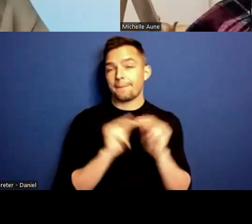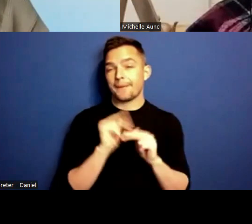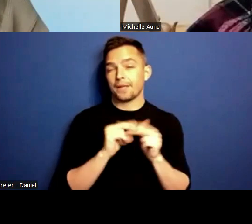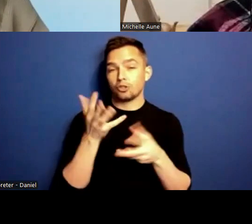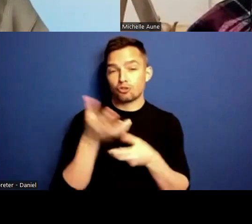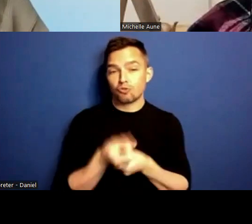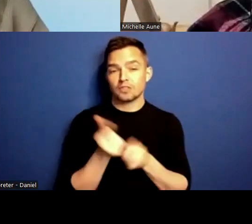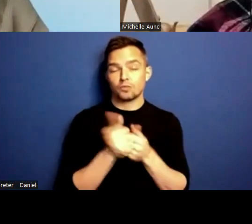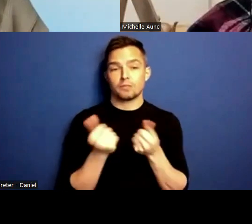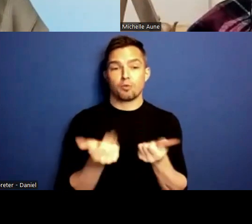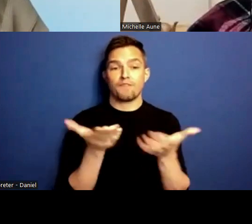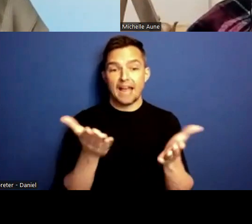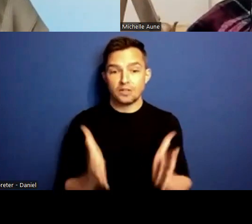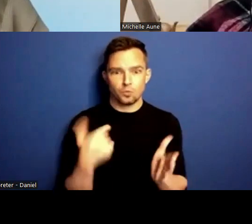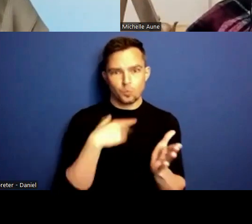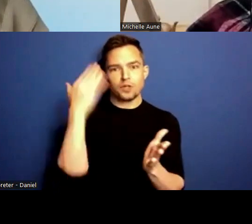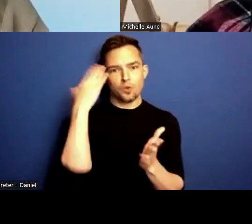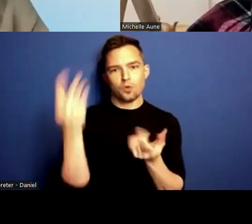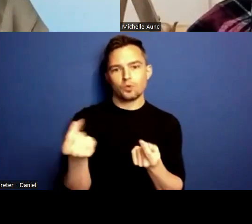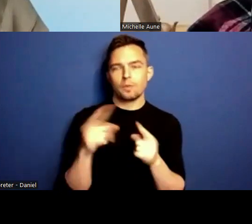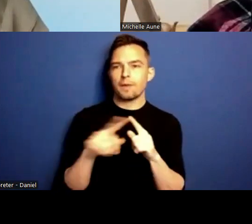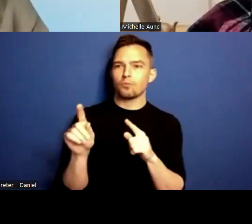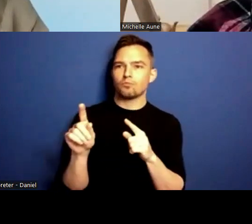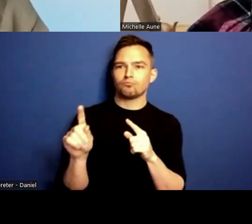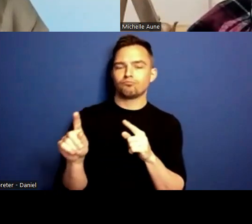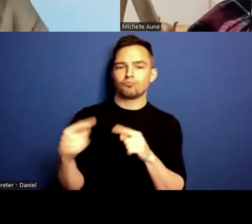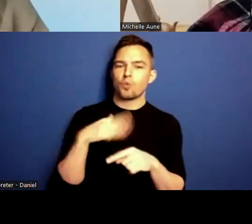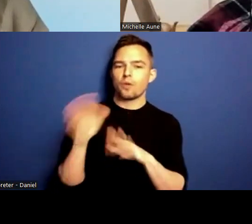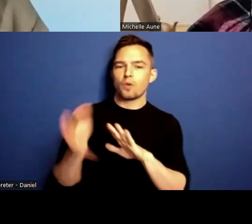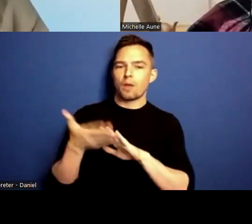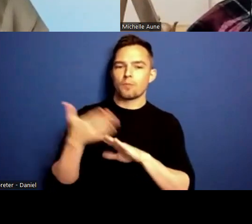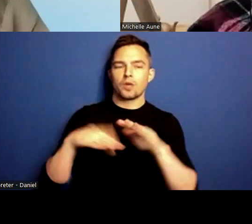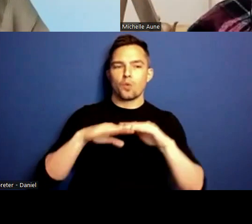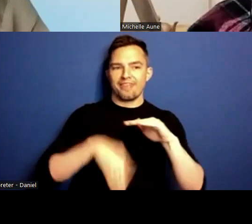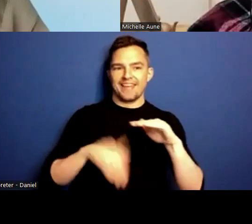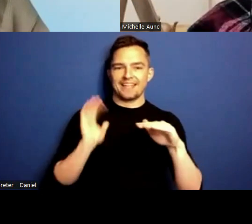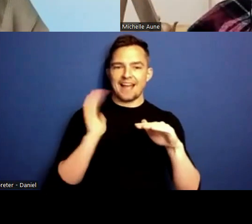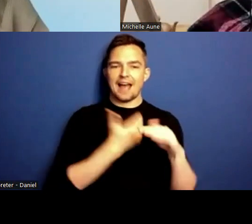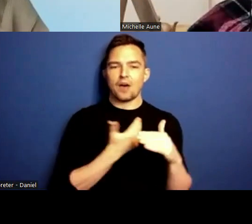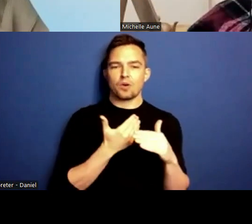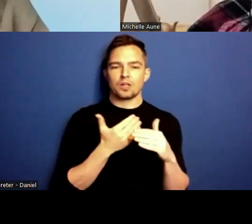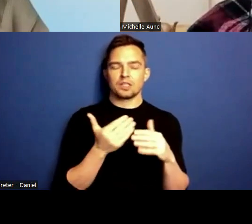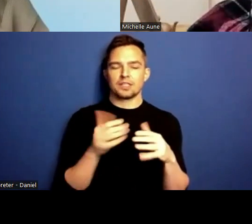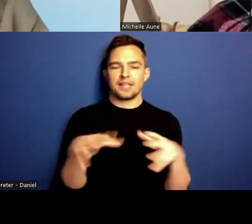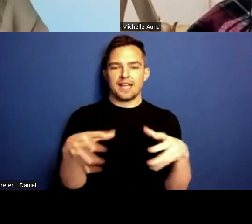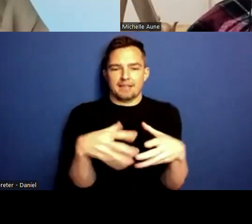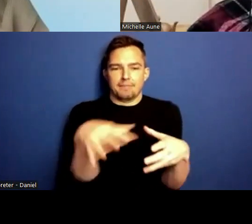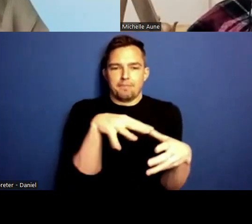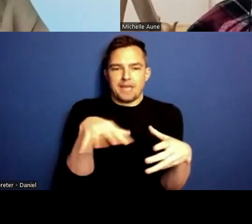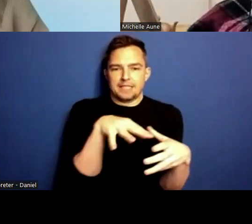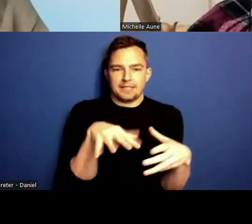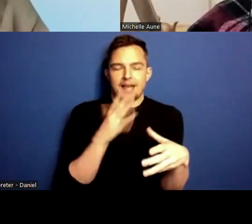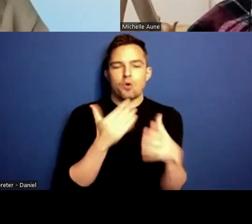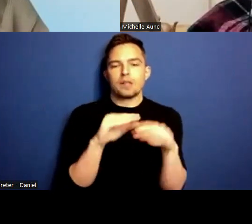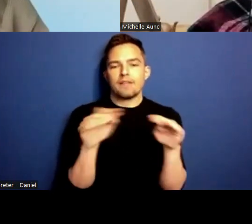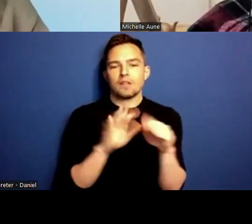with providers, that we know what we're doing, but we're going to operate within our space and our level of